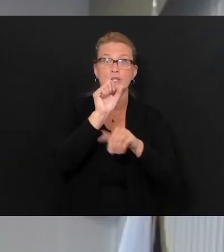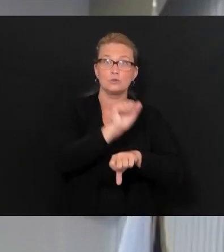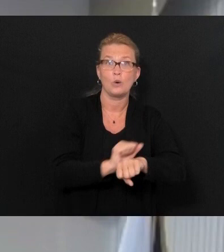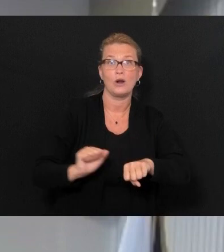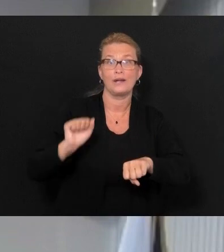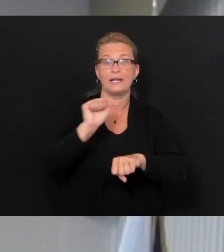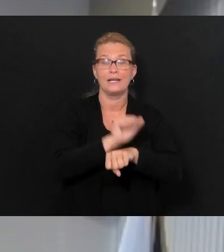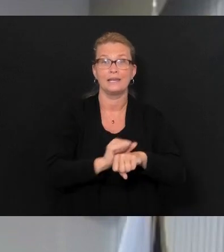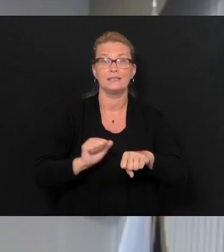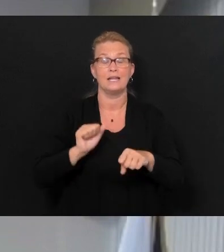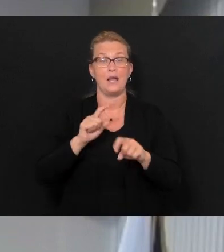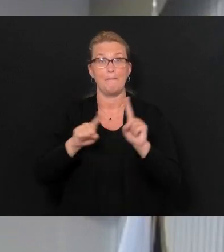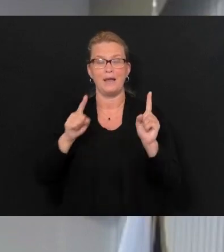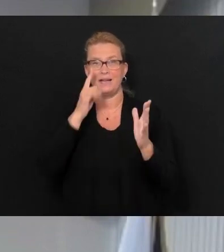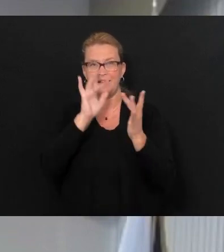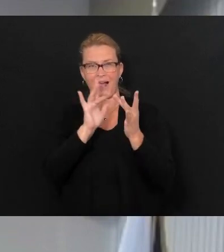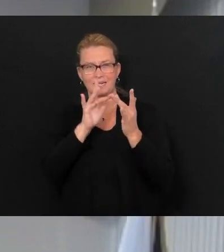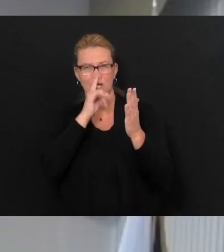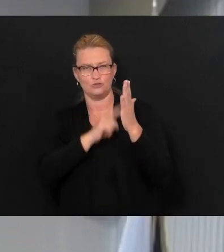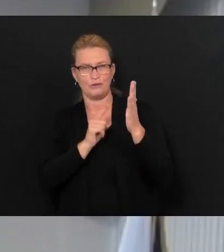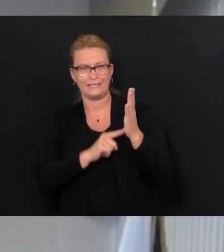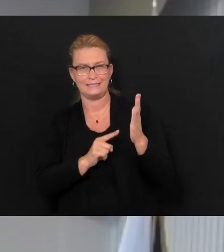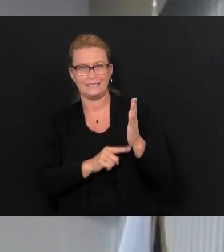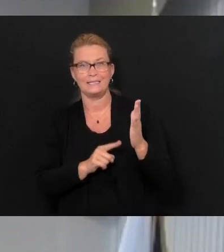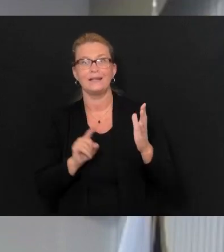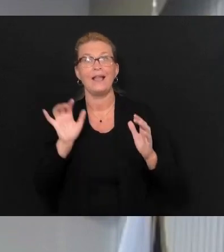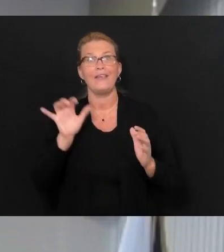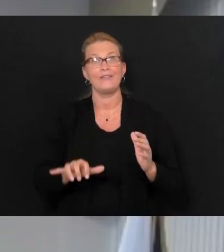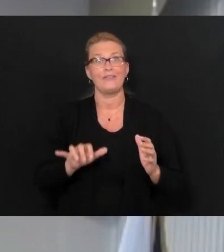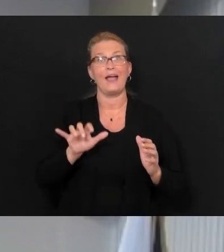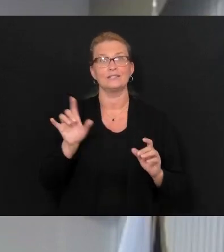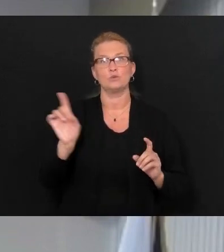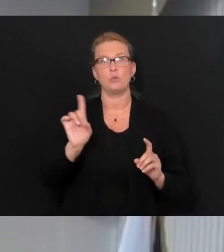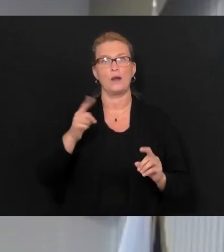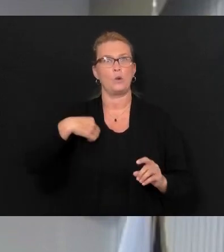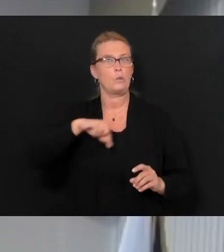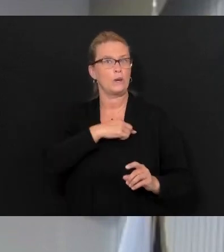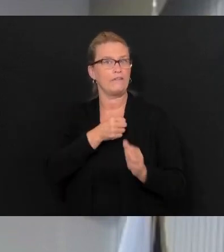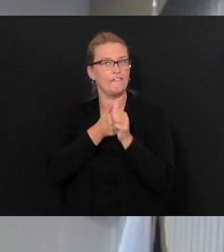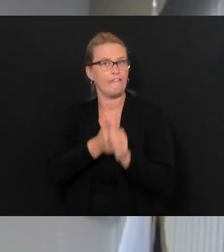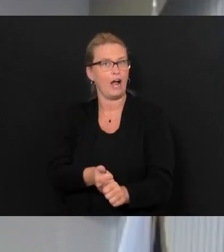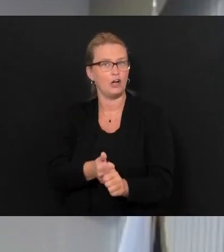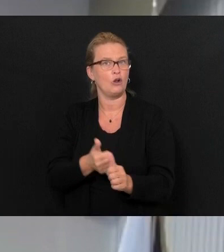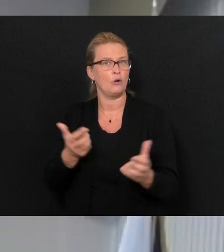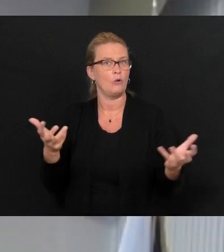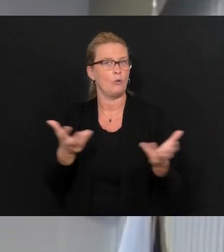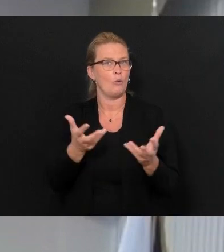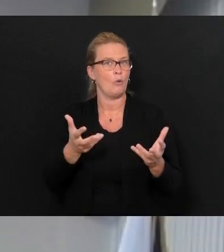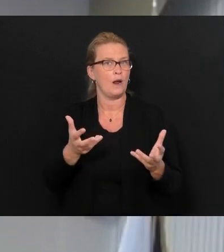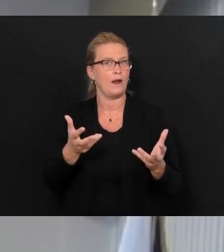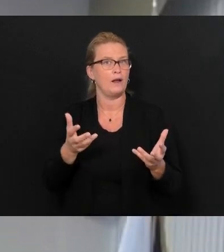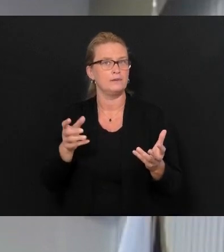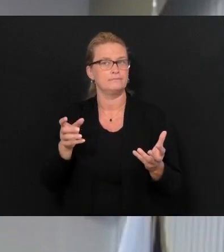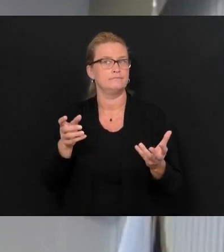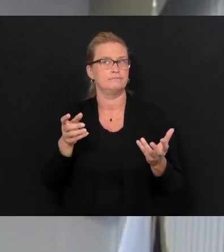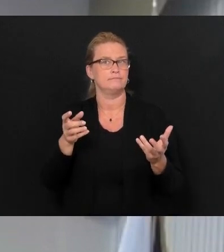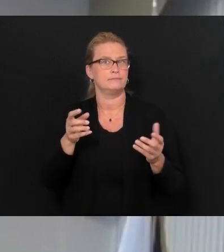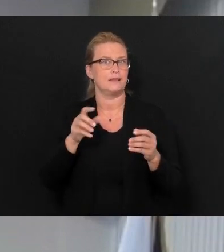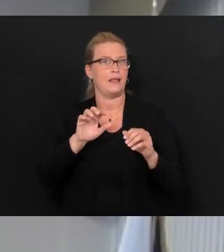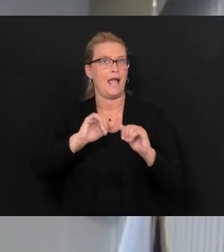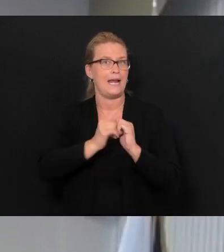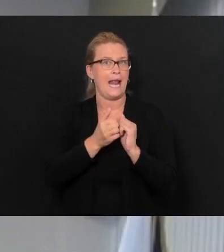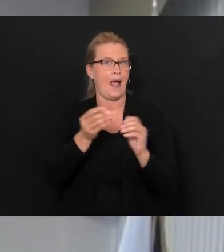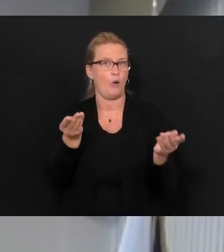far as tracking goes, that contact tracing is what's being tracked with that. As far as any other studies going, I don't know if